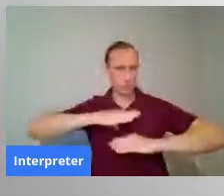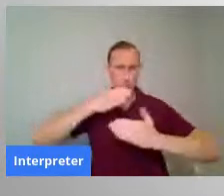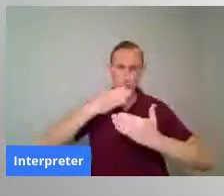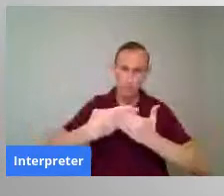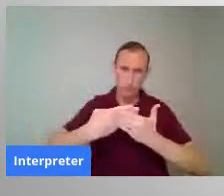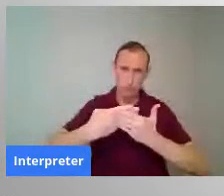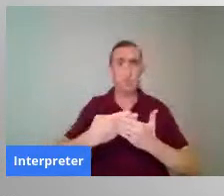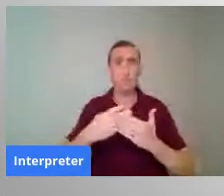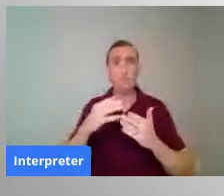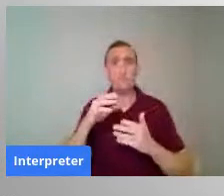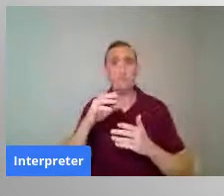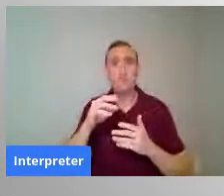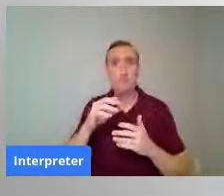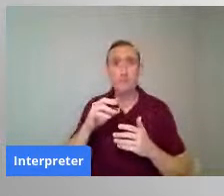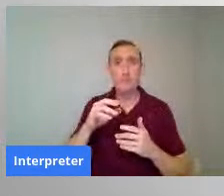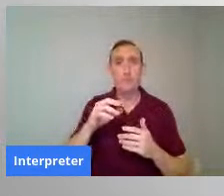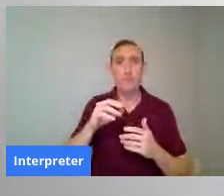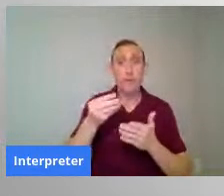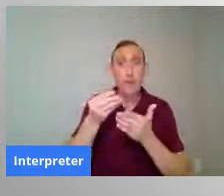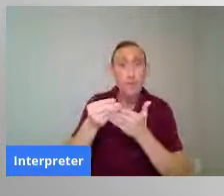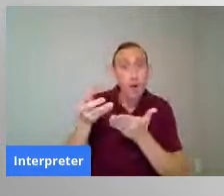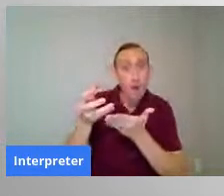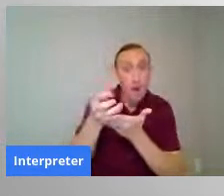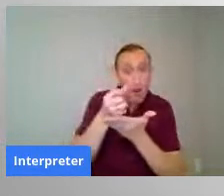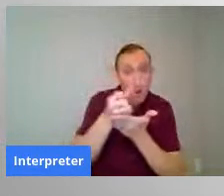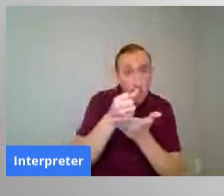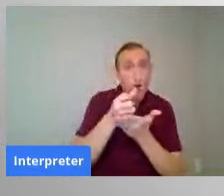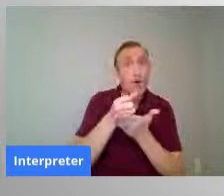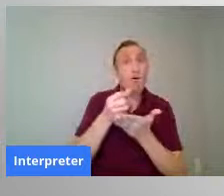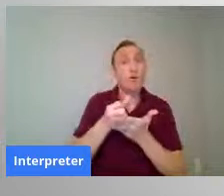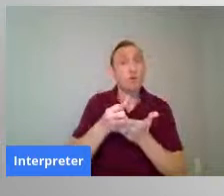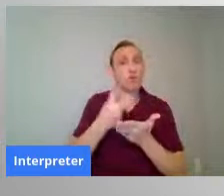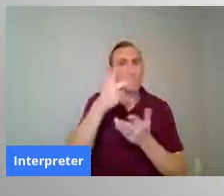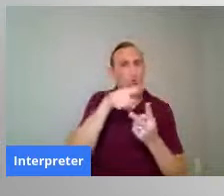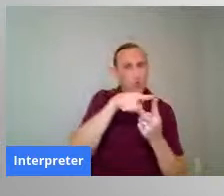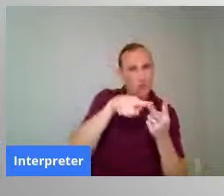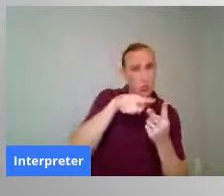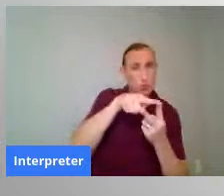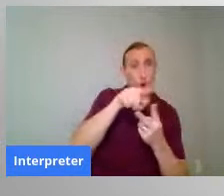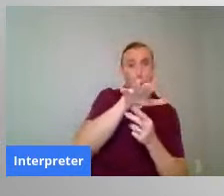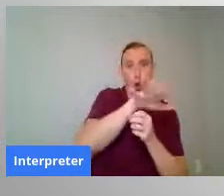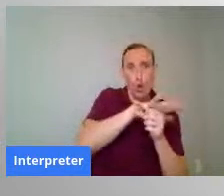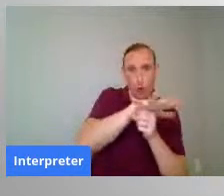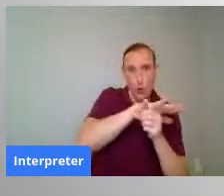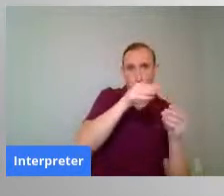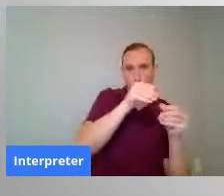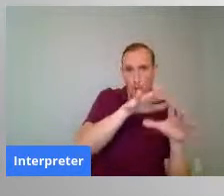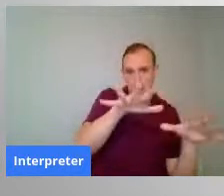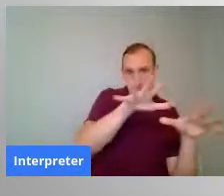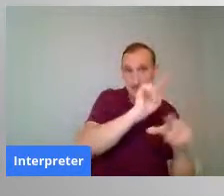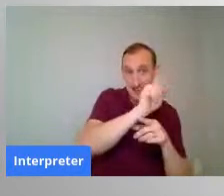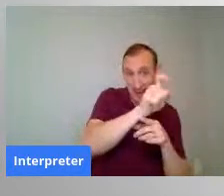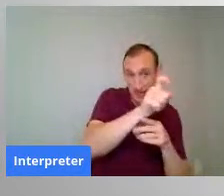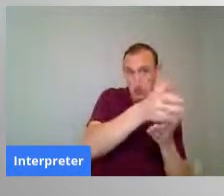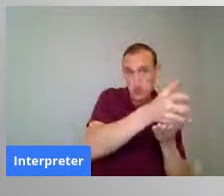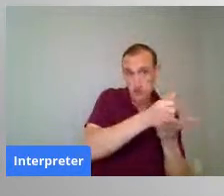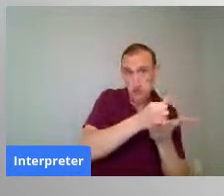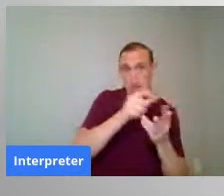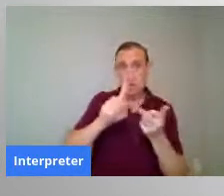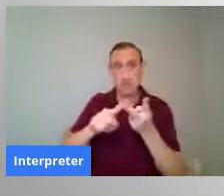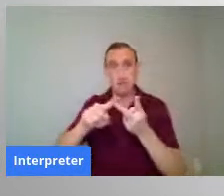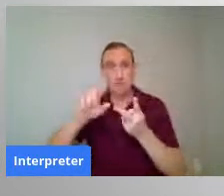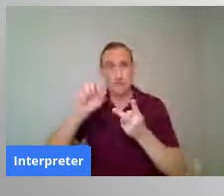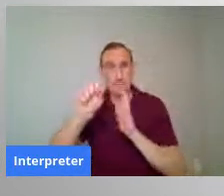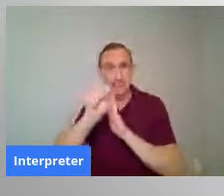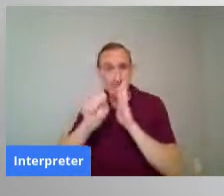Our revenues, we have two main sources. We've got local property taxes and then state QBE. So